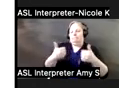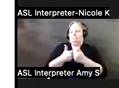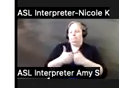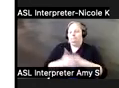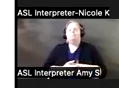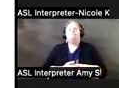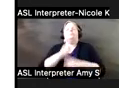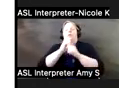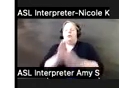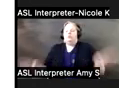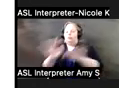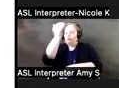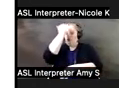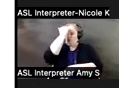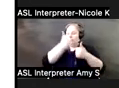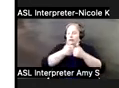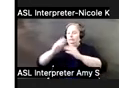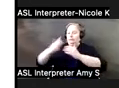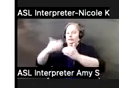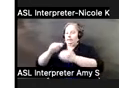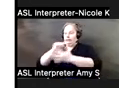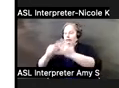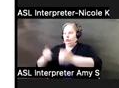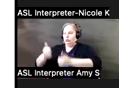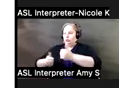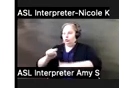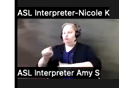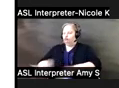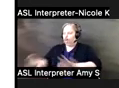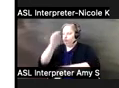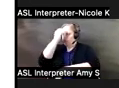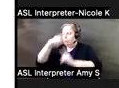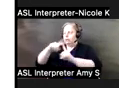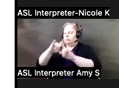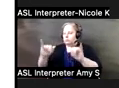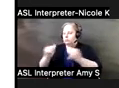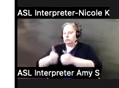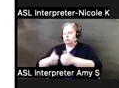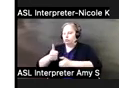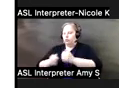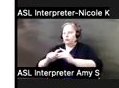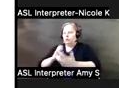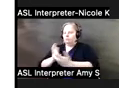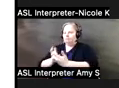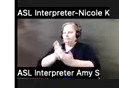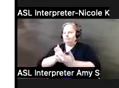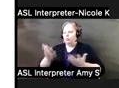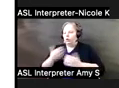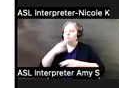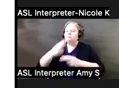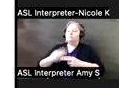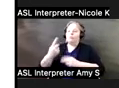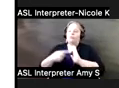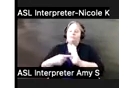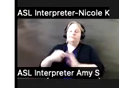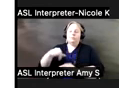are easier to start with, and also what controllers you want to start with easier games on. Like I said, the quad stick is one option